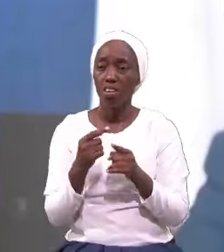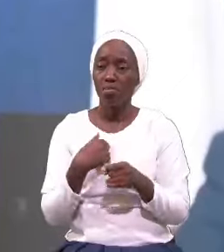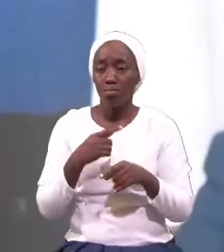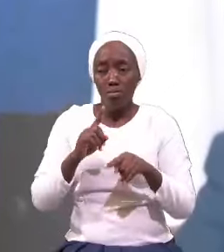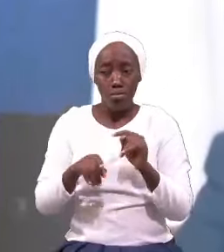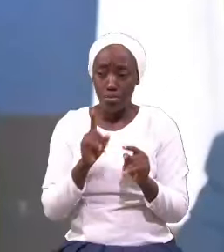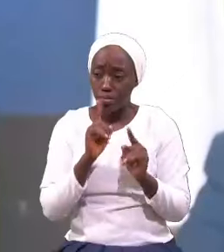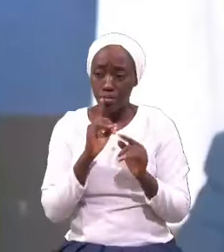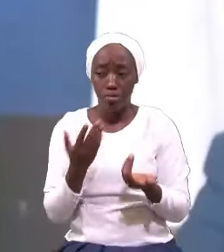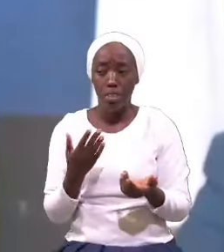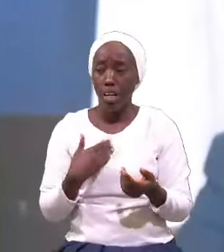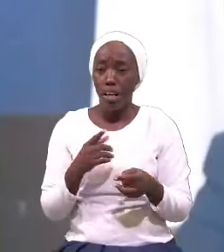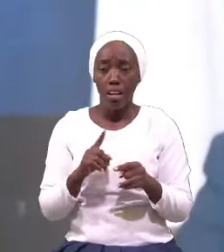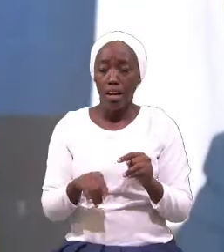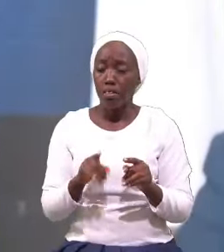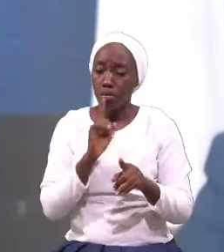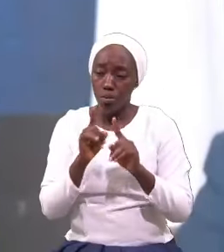even talk to the people near me.